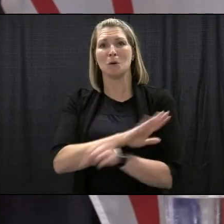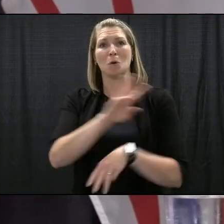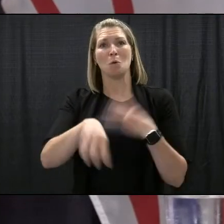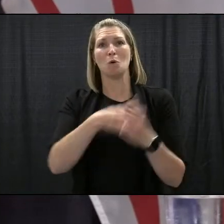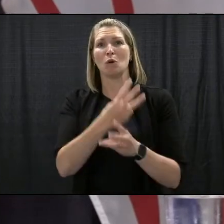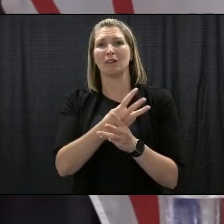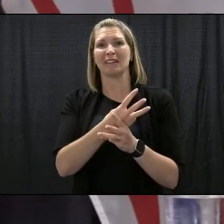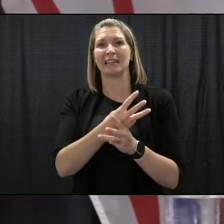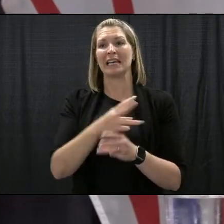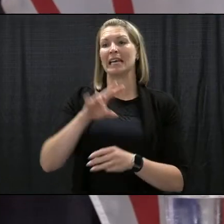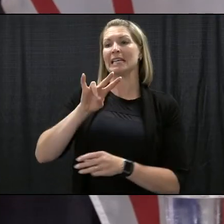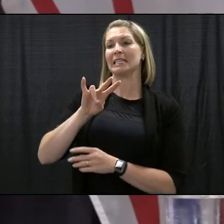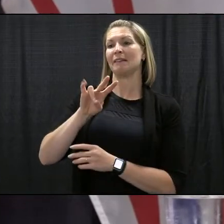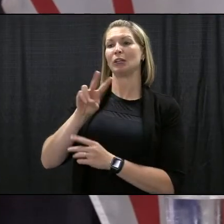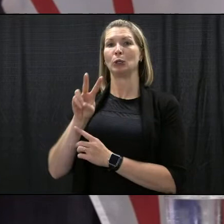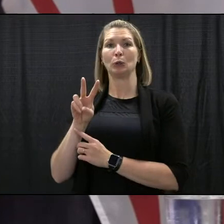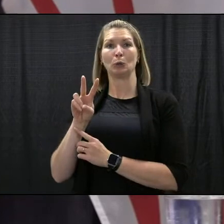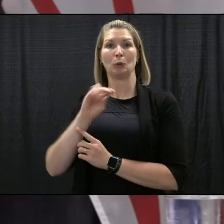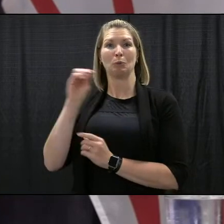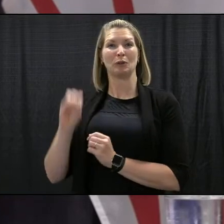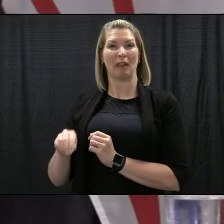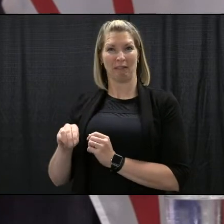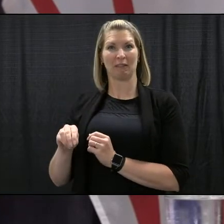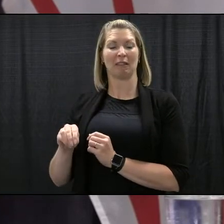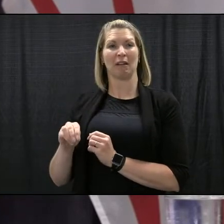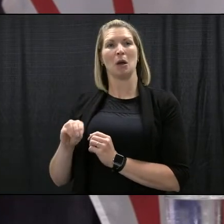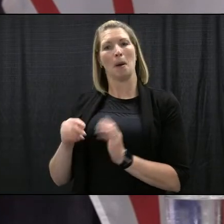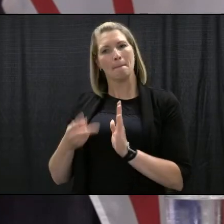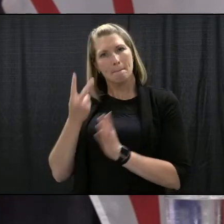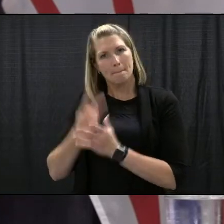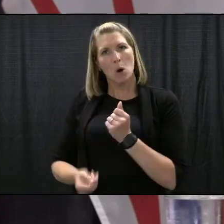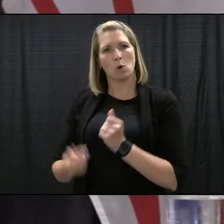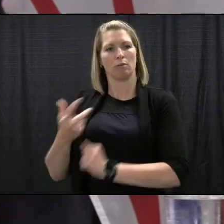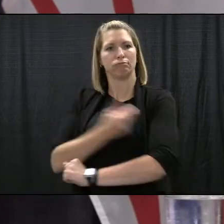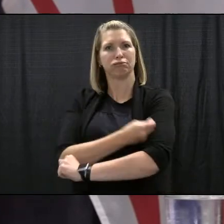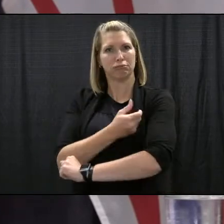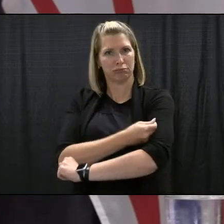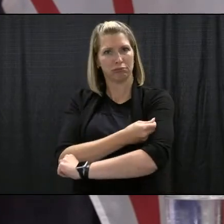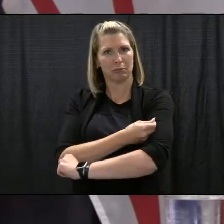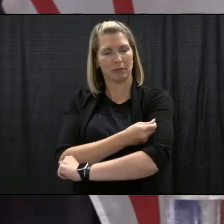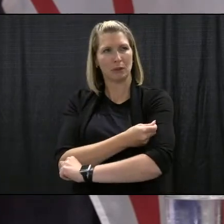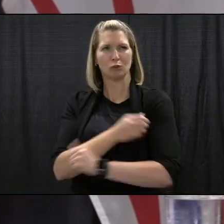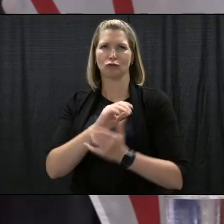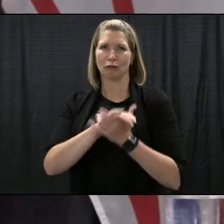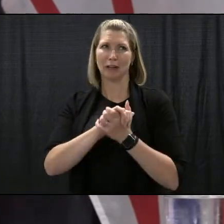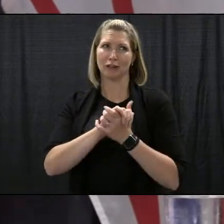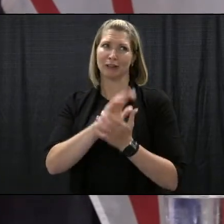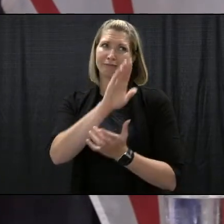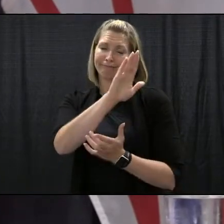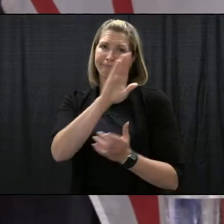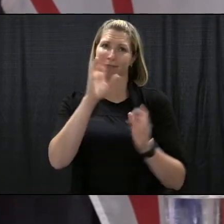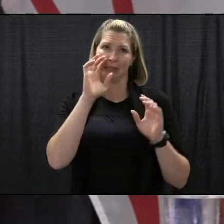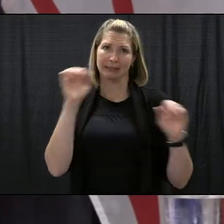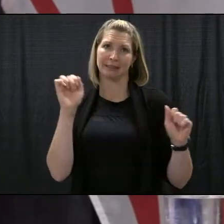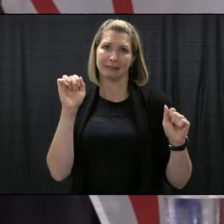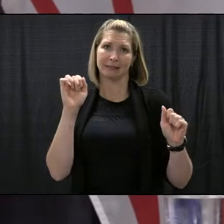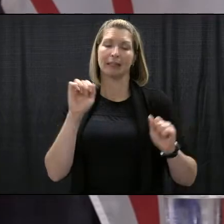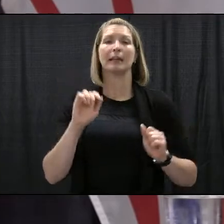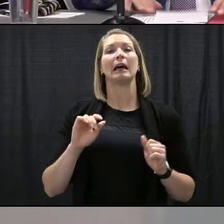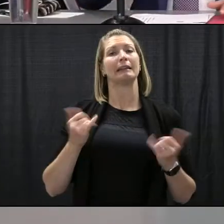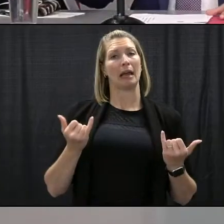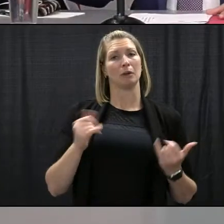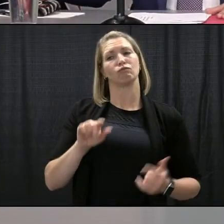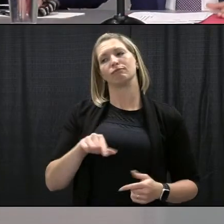with two doses. So well done to President Lamp and the Nunavut government. With that, I'll turn things over to Dr. Fitzgerald for today's update.